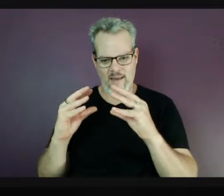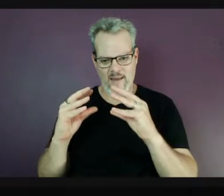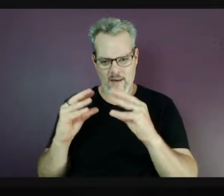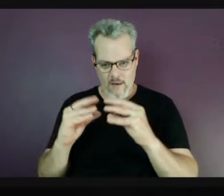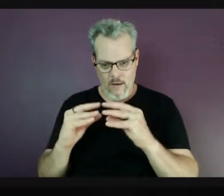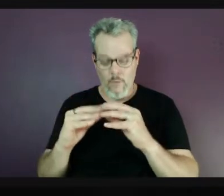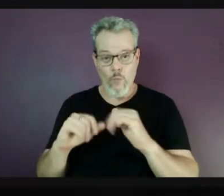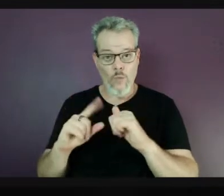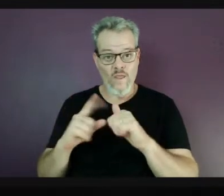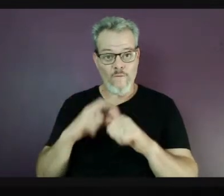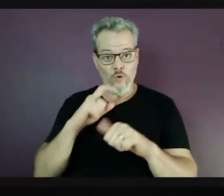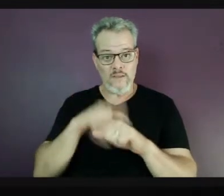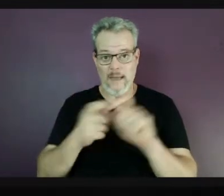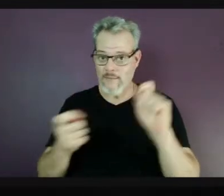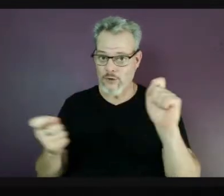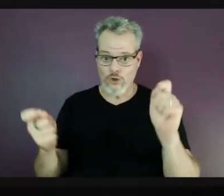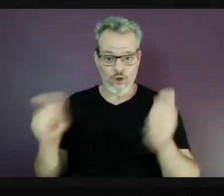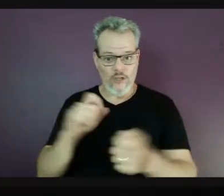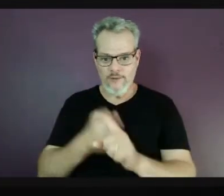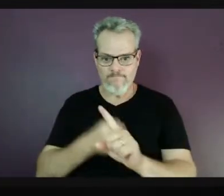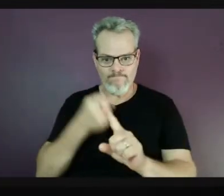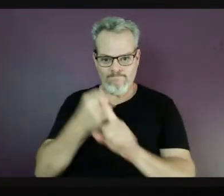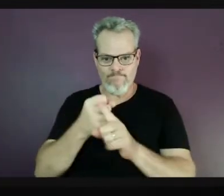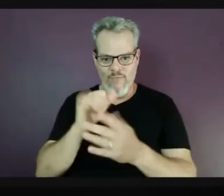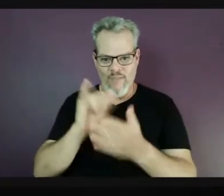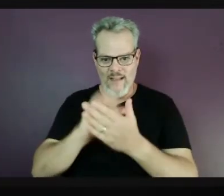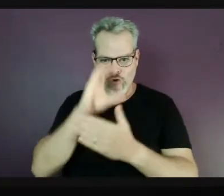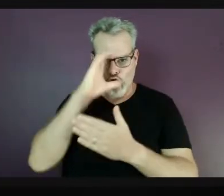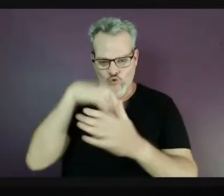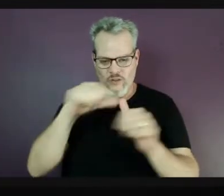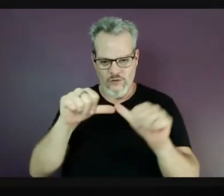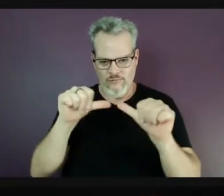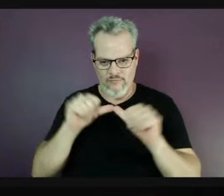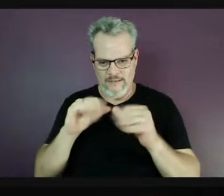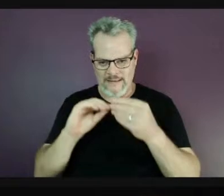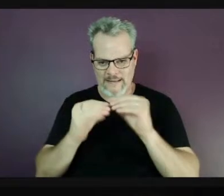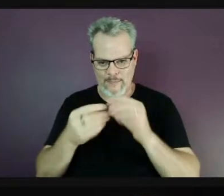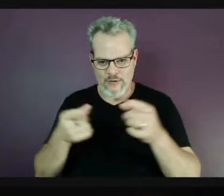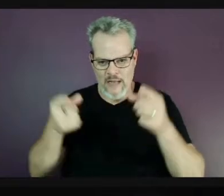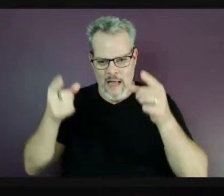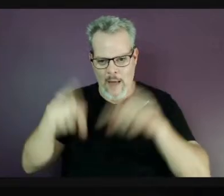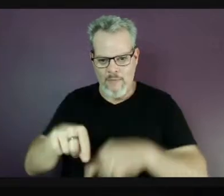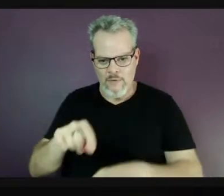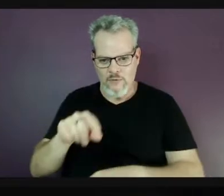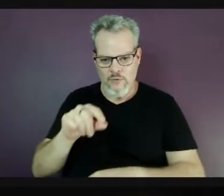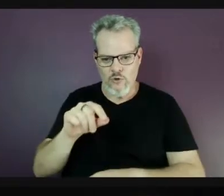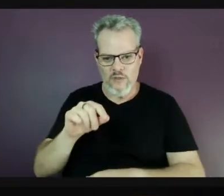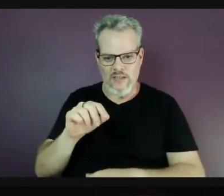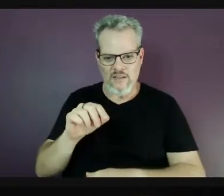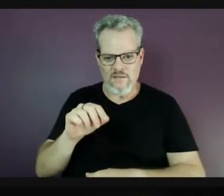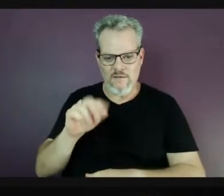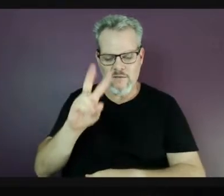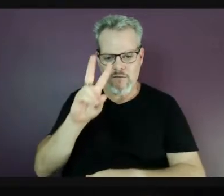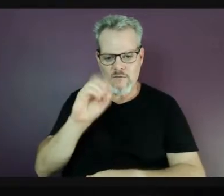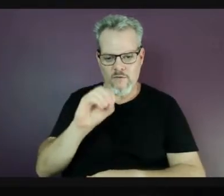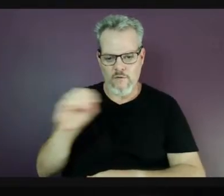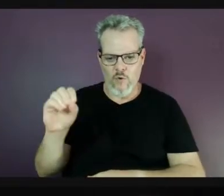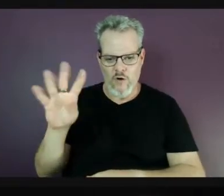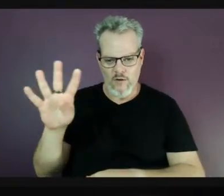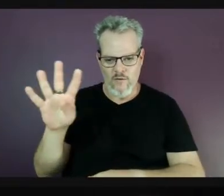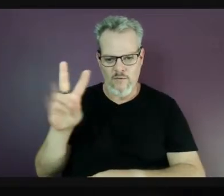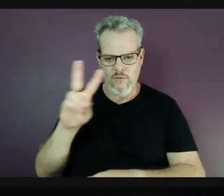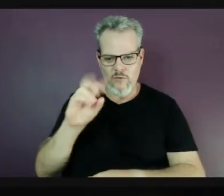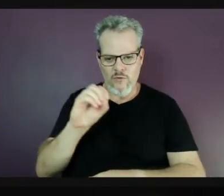first sign of that turning around was this anomaly right here that occurred in 2004 to 5. An extra injection of that